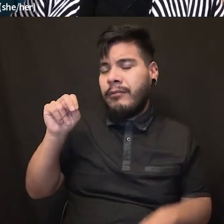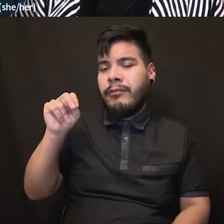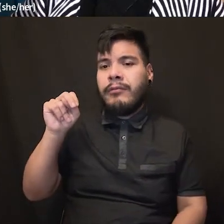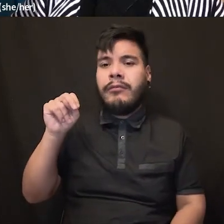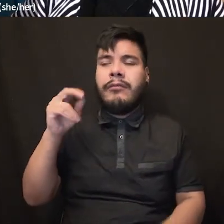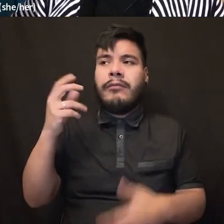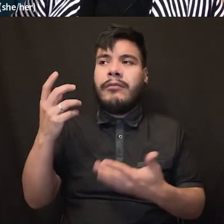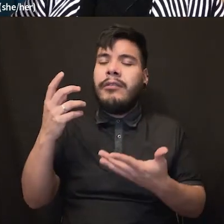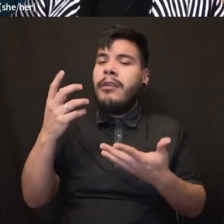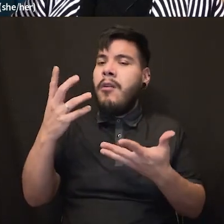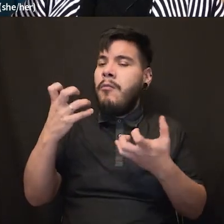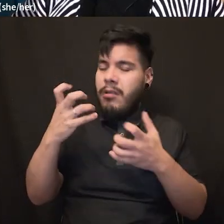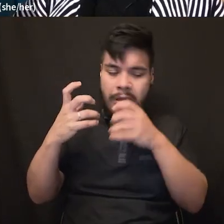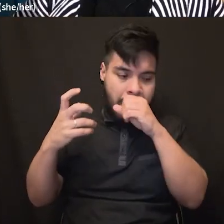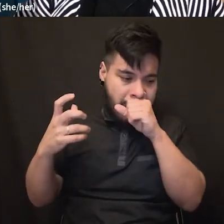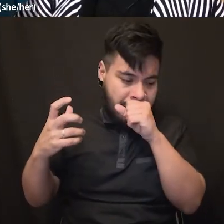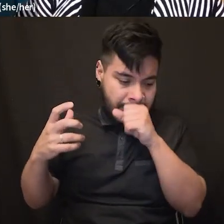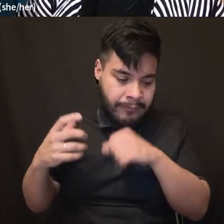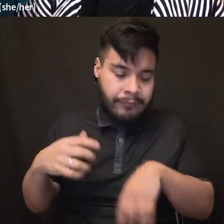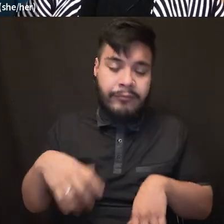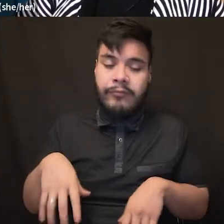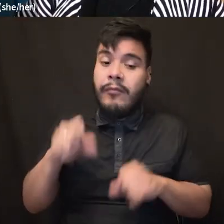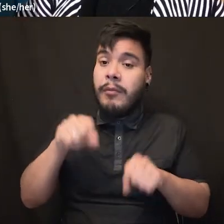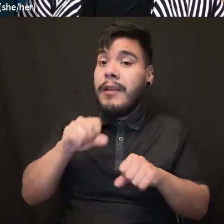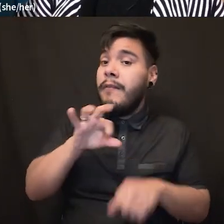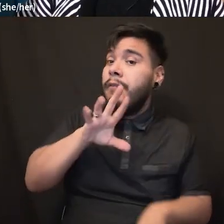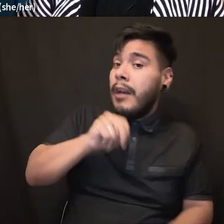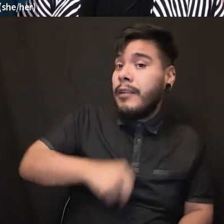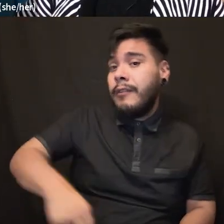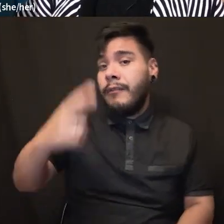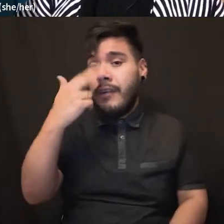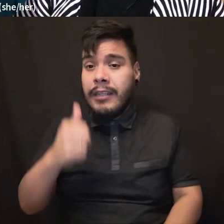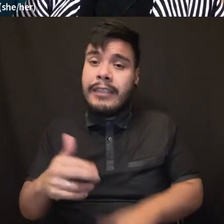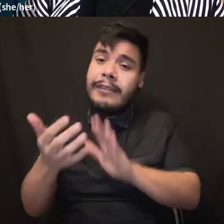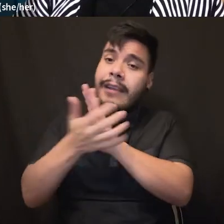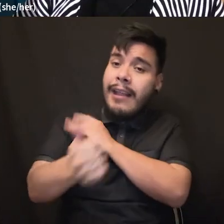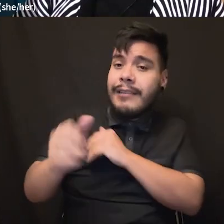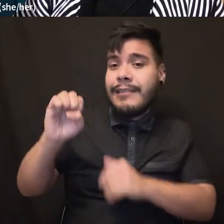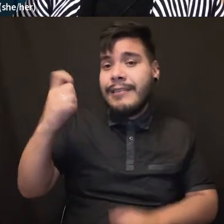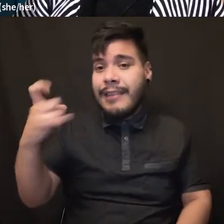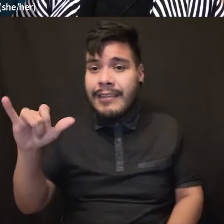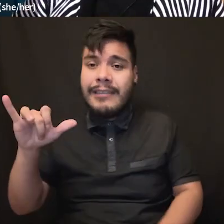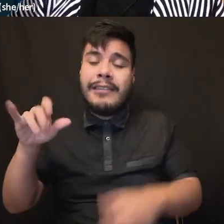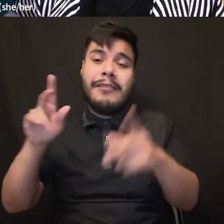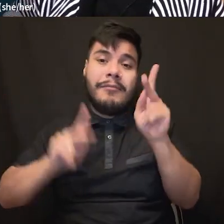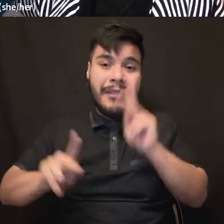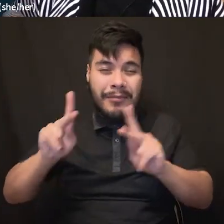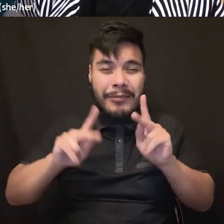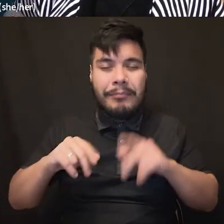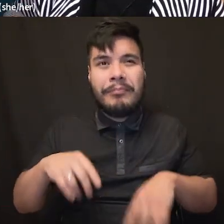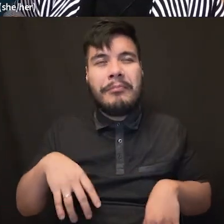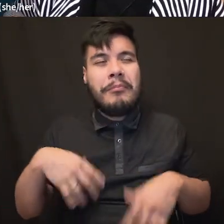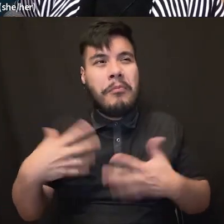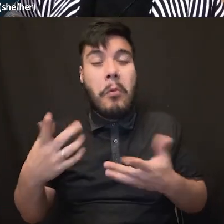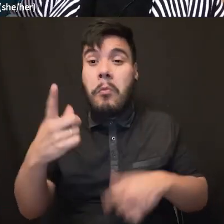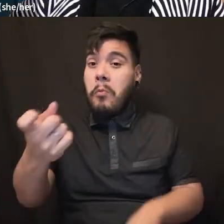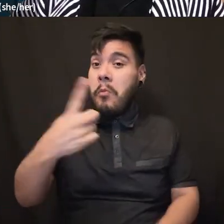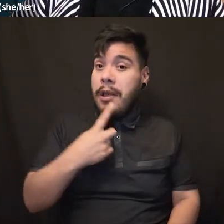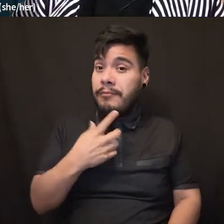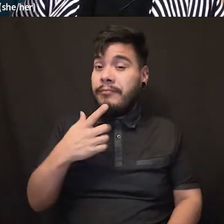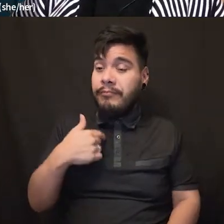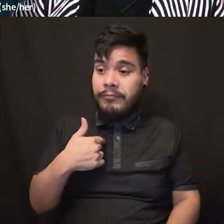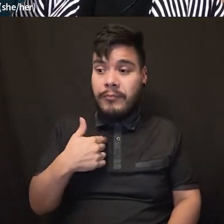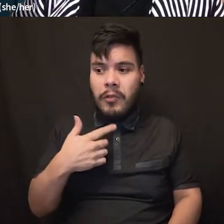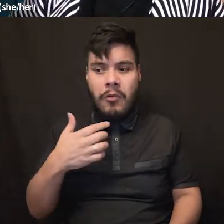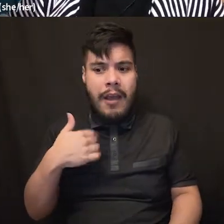as fun, funny, talented, sexy people. And so I guess when you ask me, like, do I have